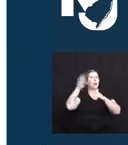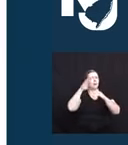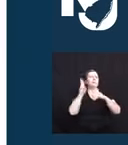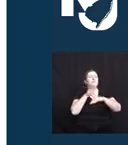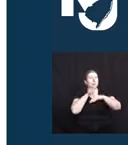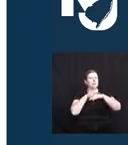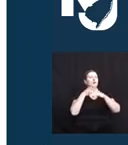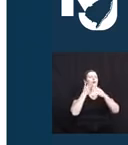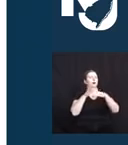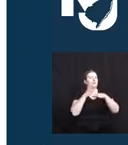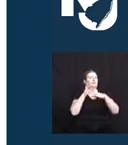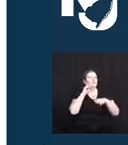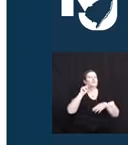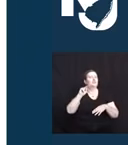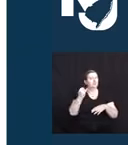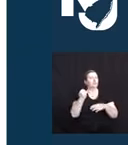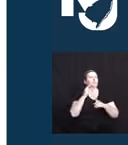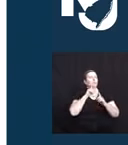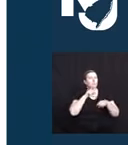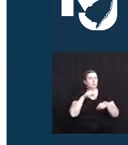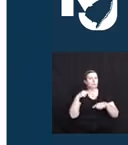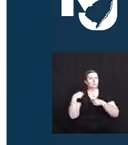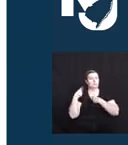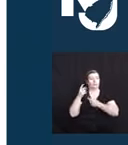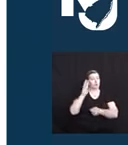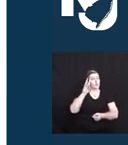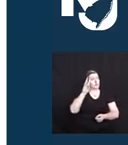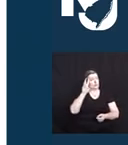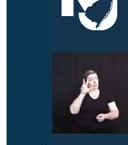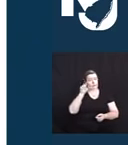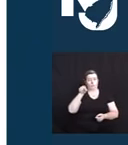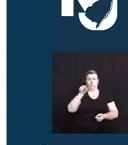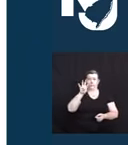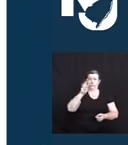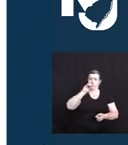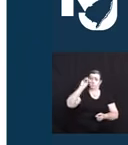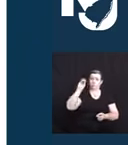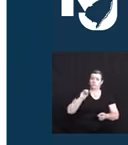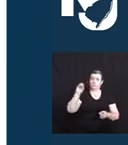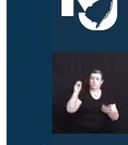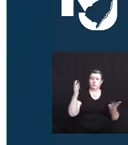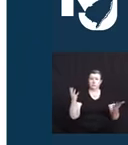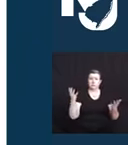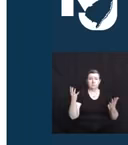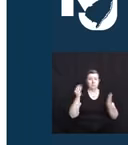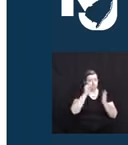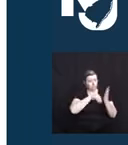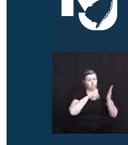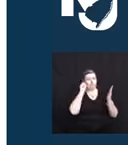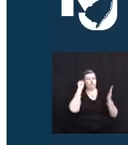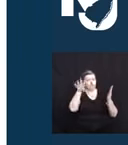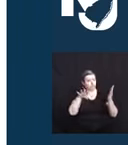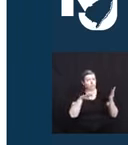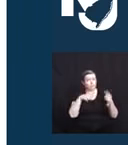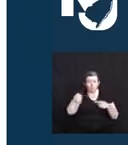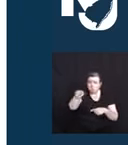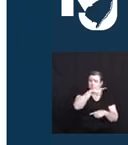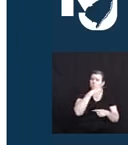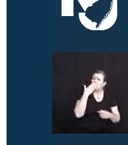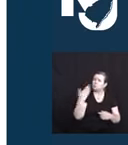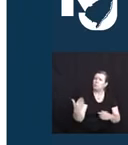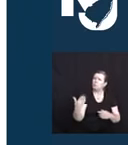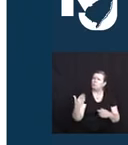date, 63.4% of New Jersey households have already responded, and I thank you for that. But we need to focus on the